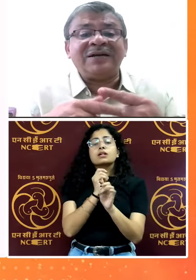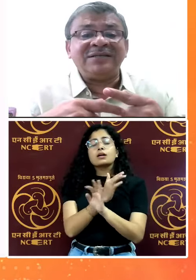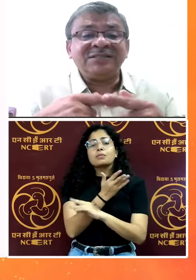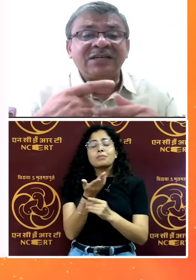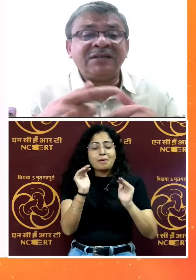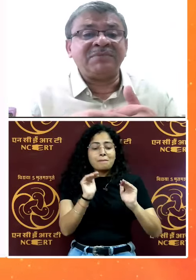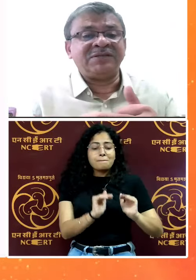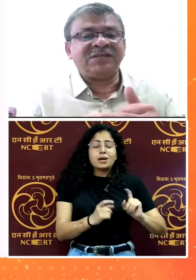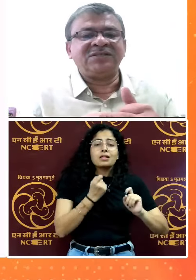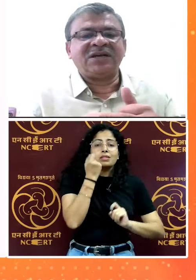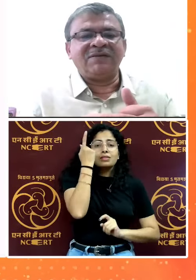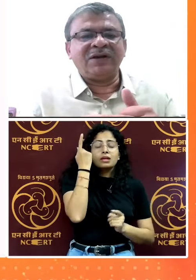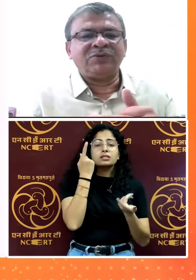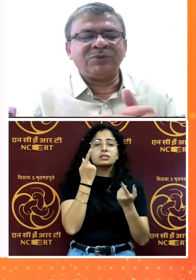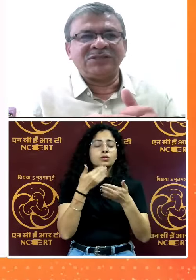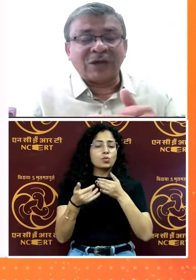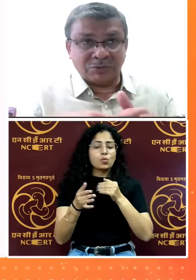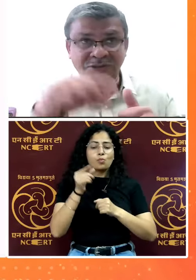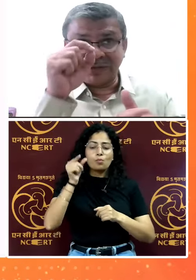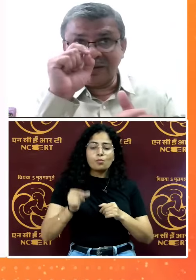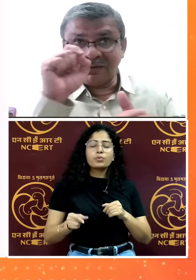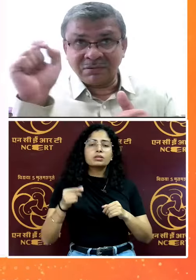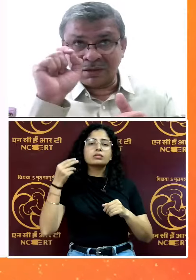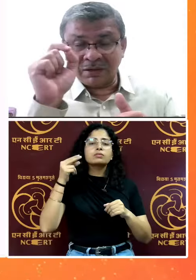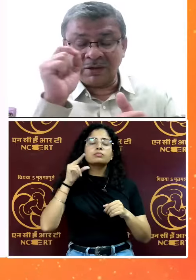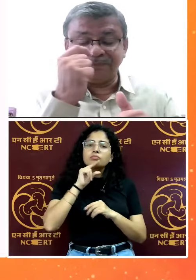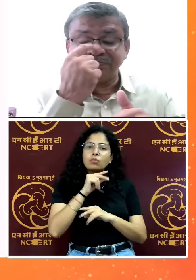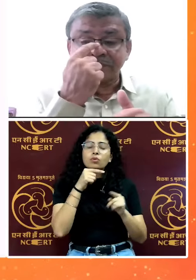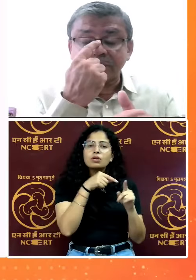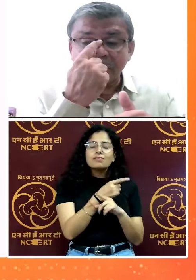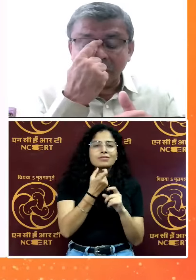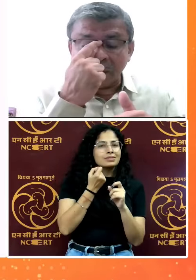to understand the message conveyed through the sound. So that